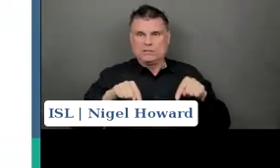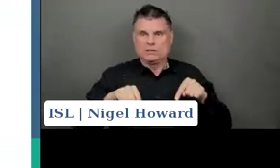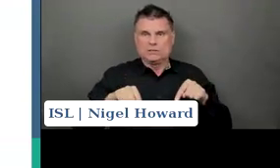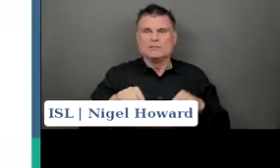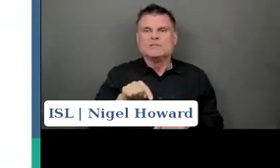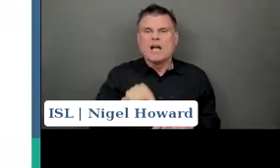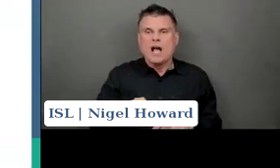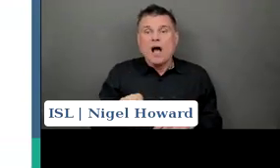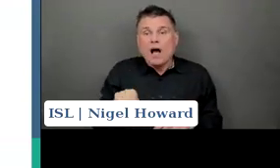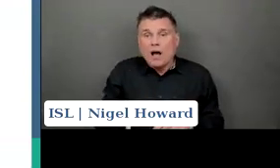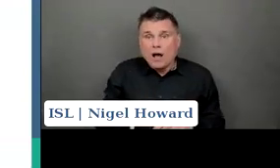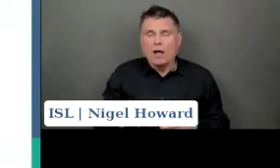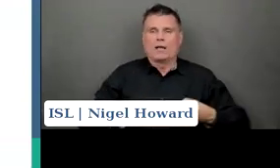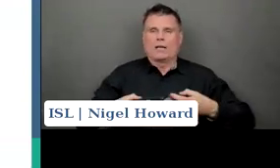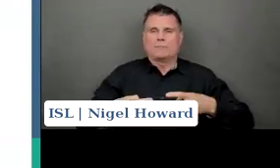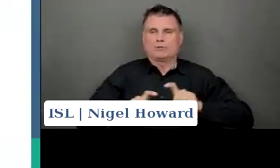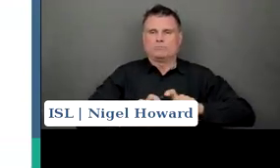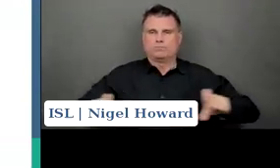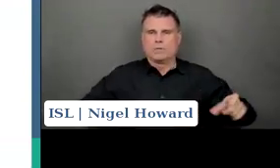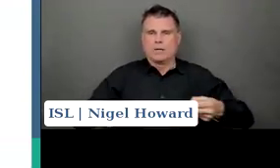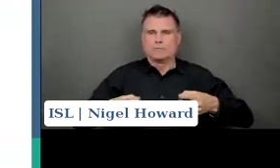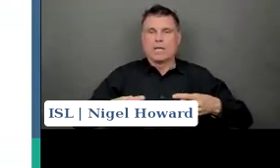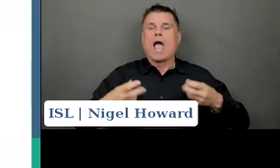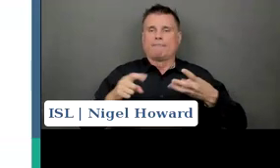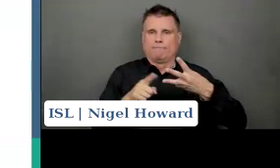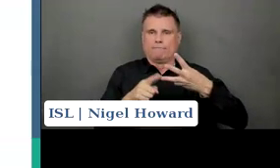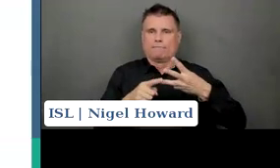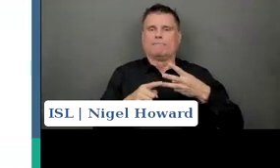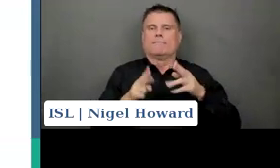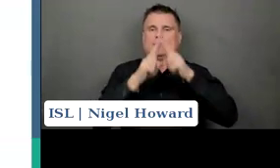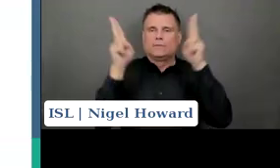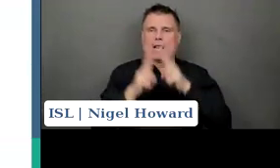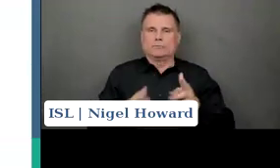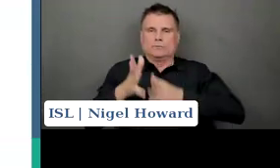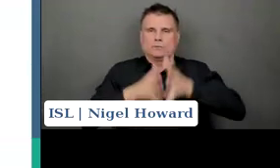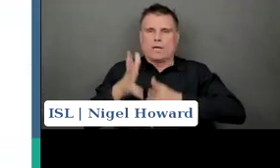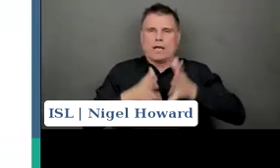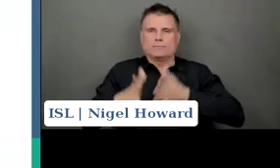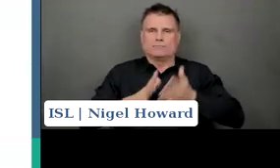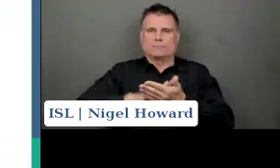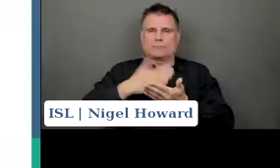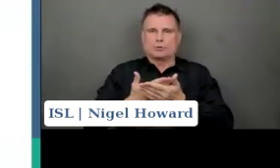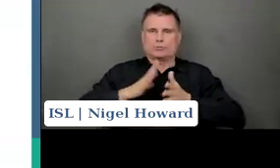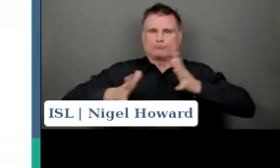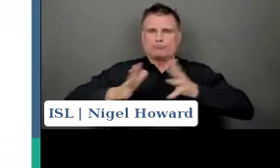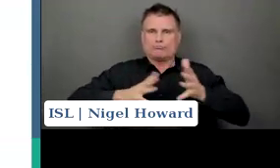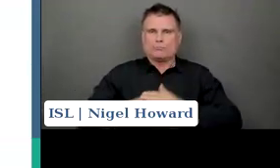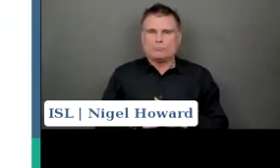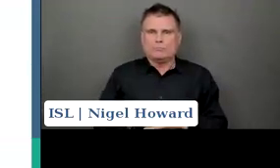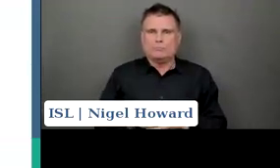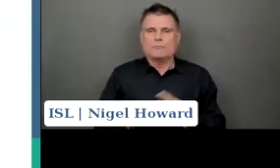There is sign language interpretation, and there will also be English, Spanish simultaneous